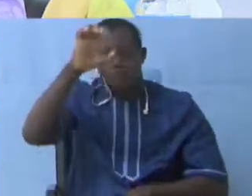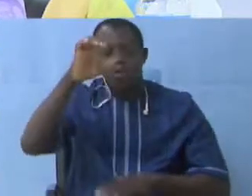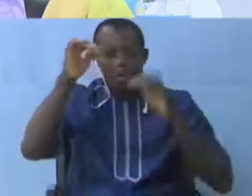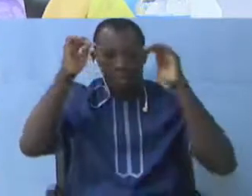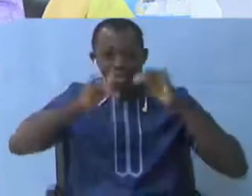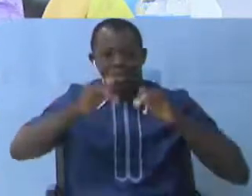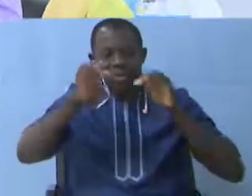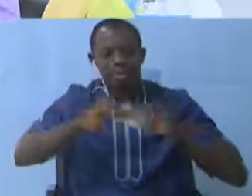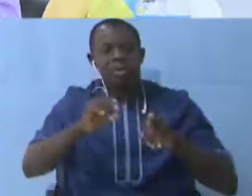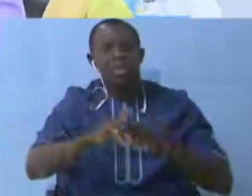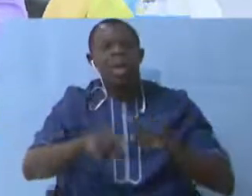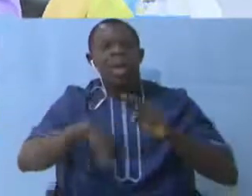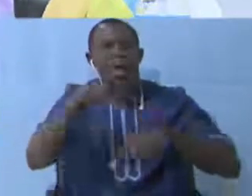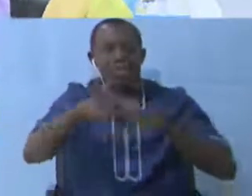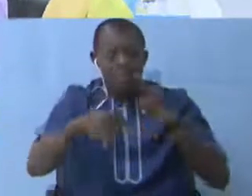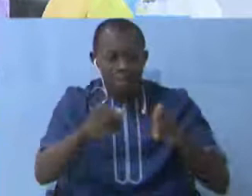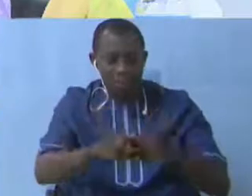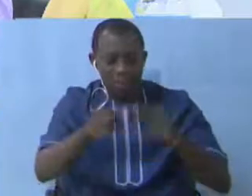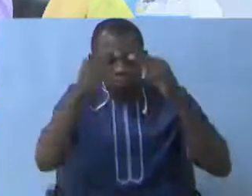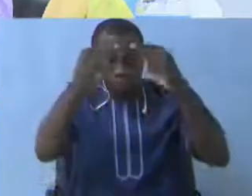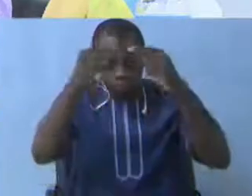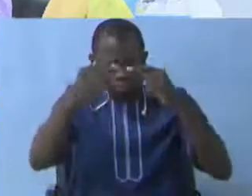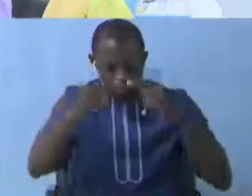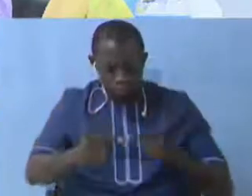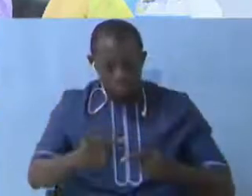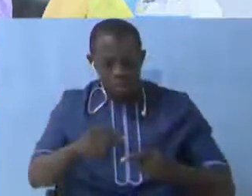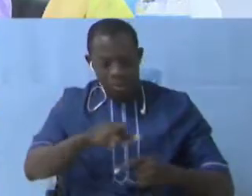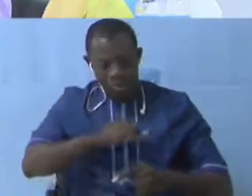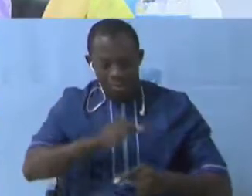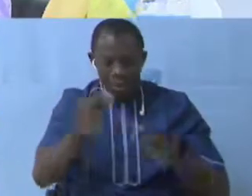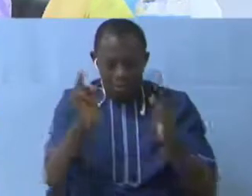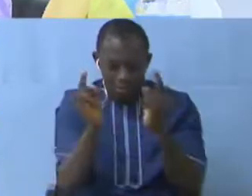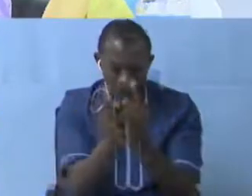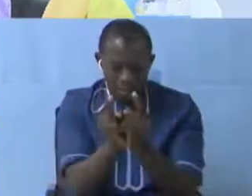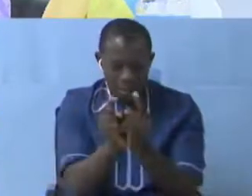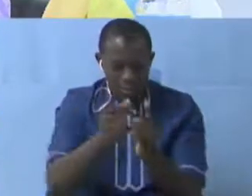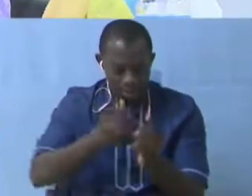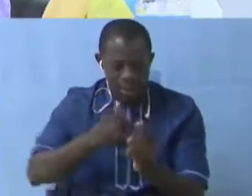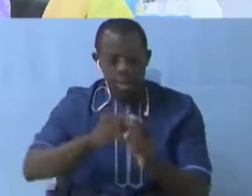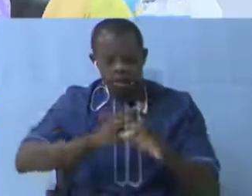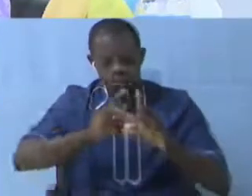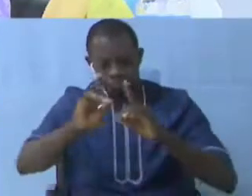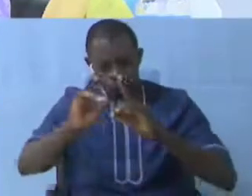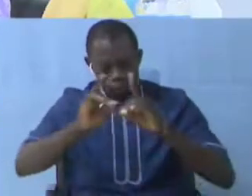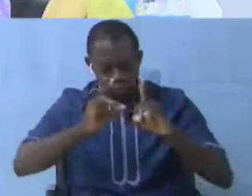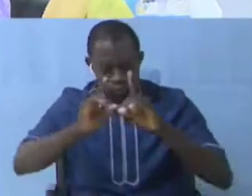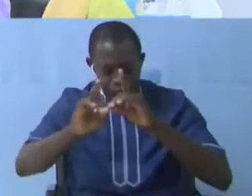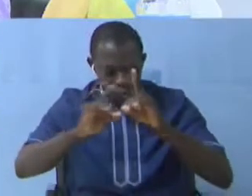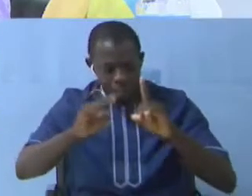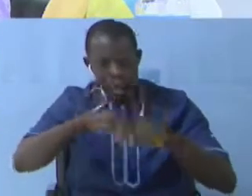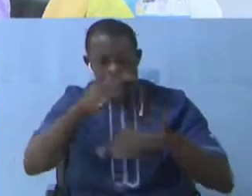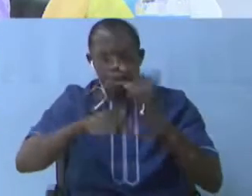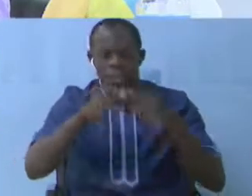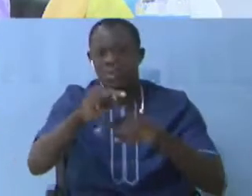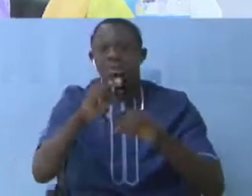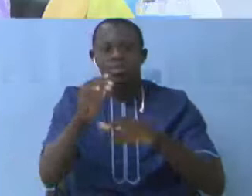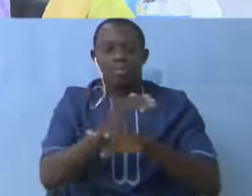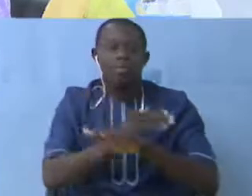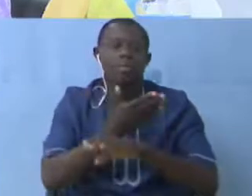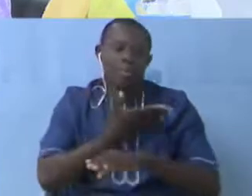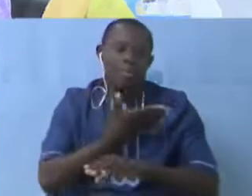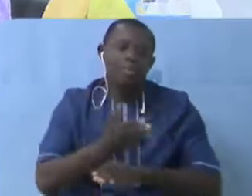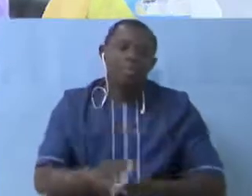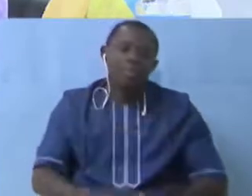the statement, she approached me and we discussed about it. gannaaw nag jotaay bi mu toog ak man ñu waxtaan